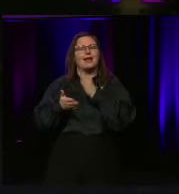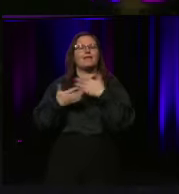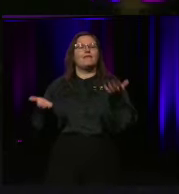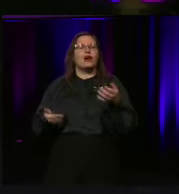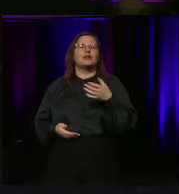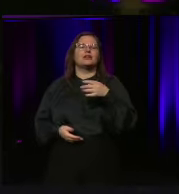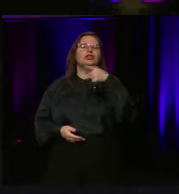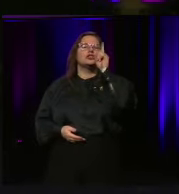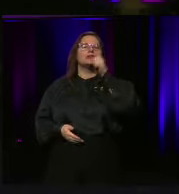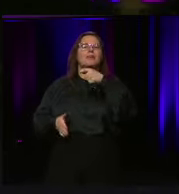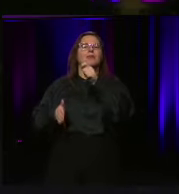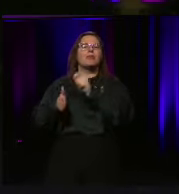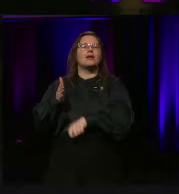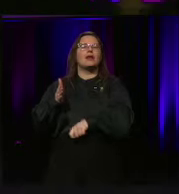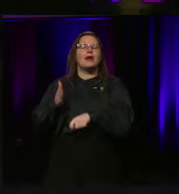others.